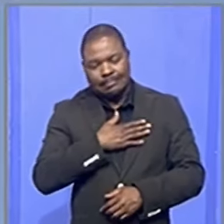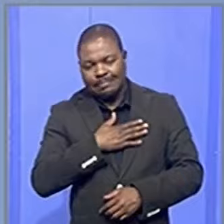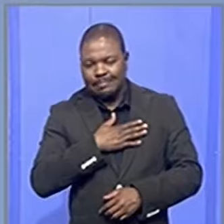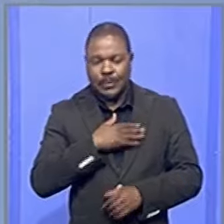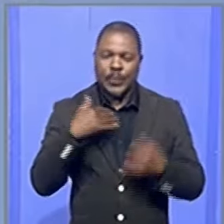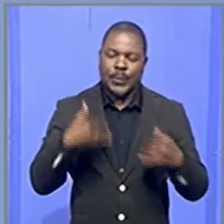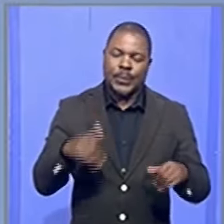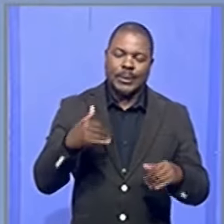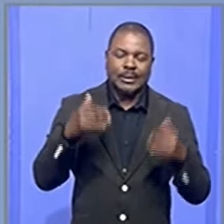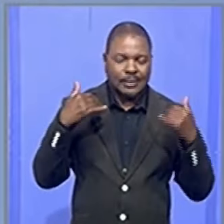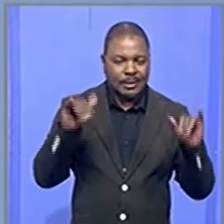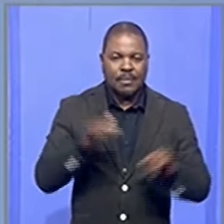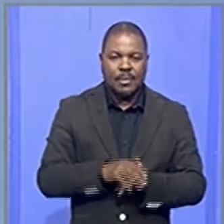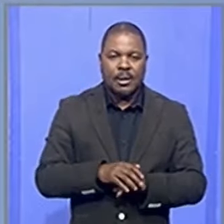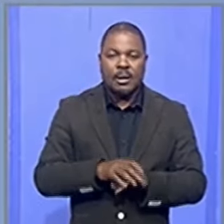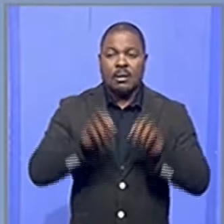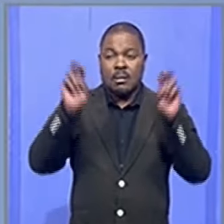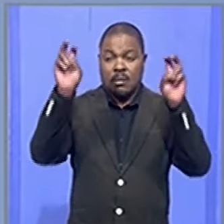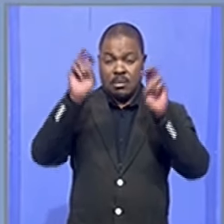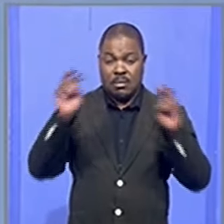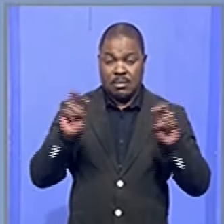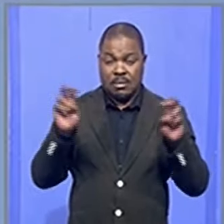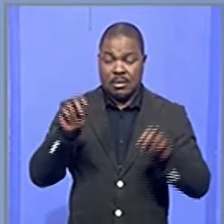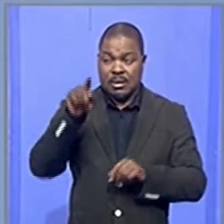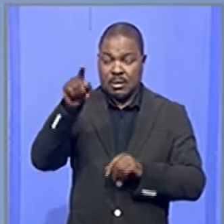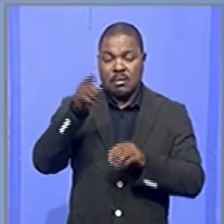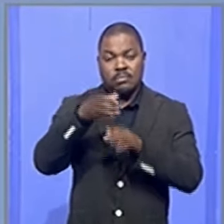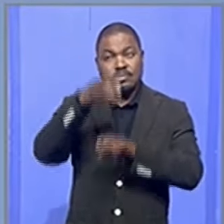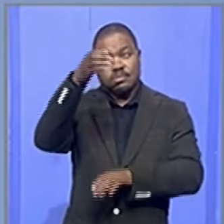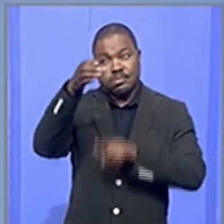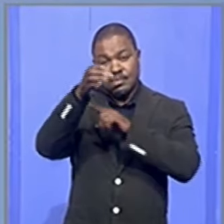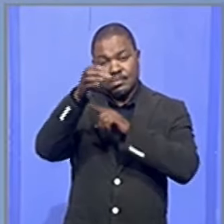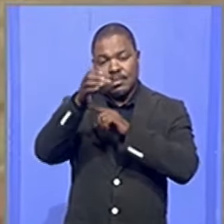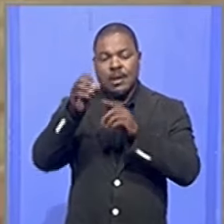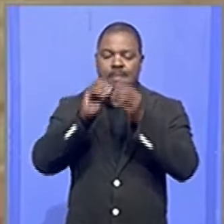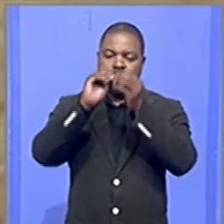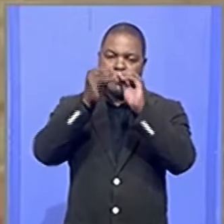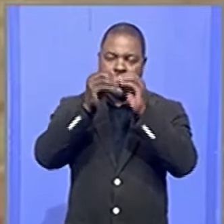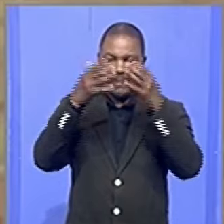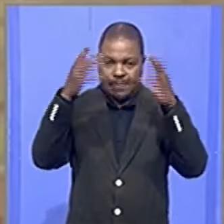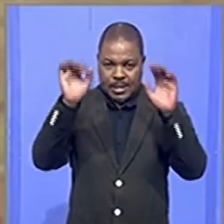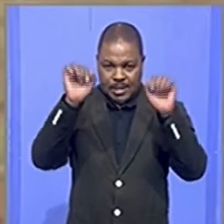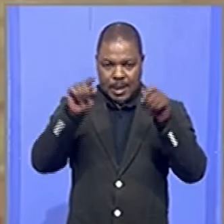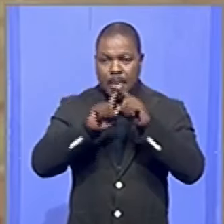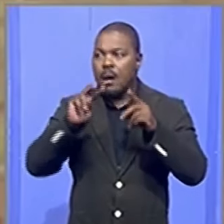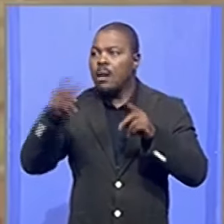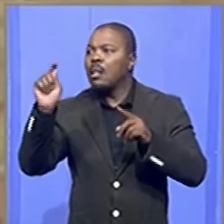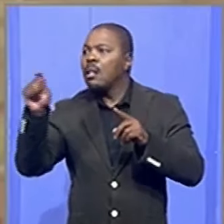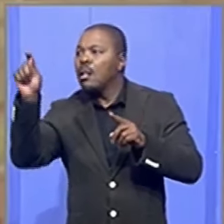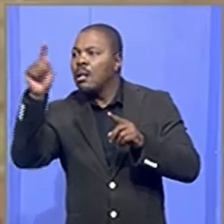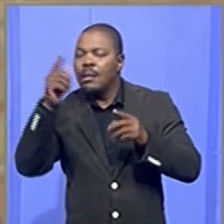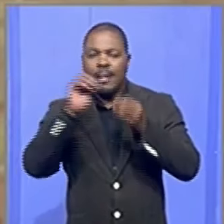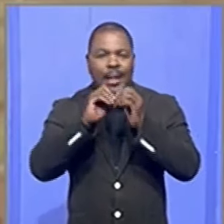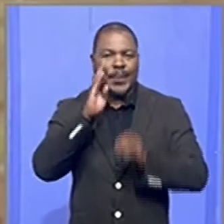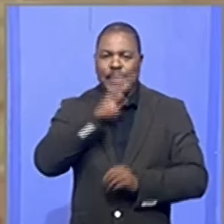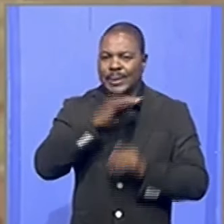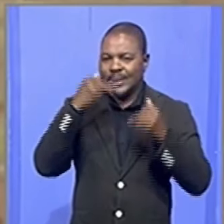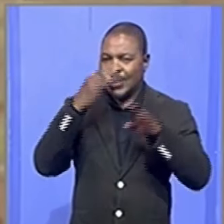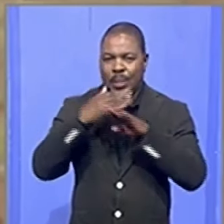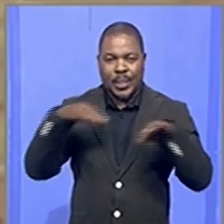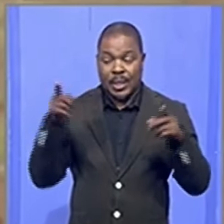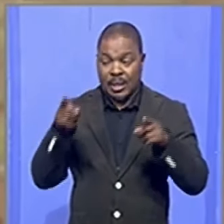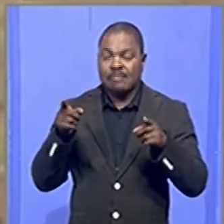diragetse le fa le bone la motlakase leo le bakileng loso la ga Tlhompo le baakantswe a mangwe mo kgaolong eno a santse a sa dire ebile a